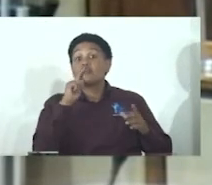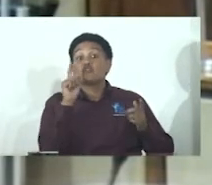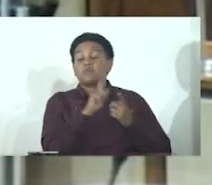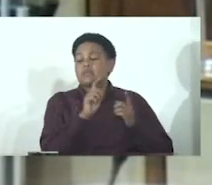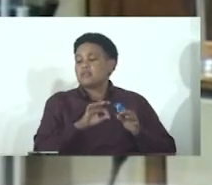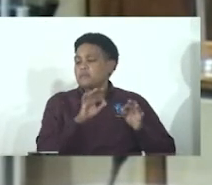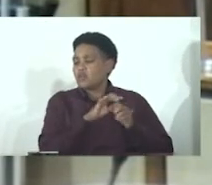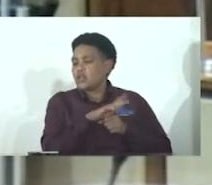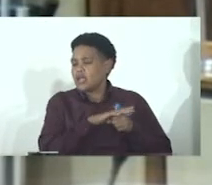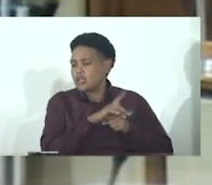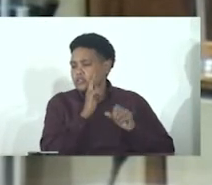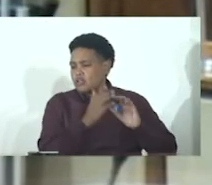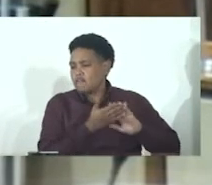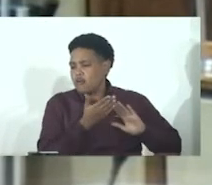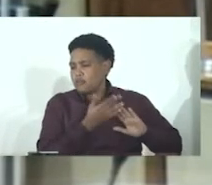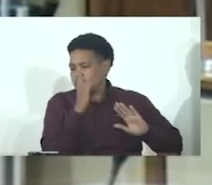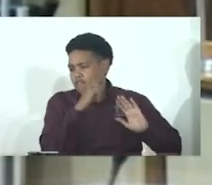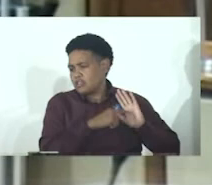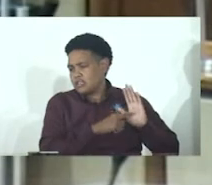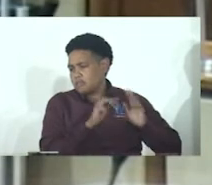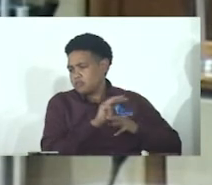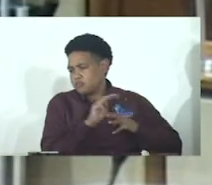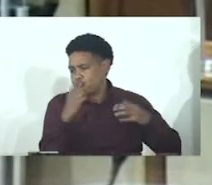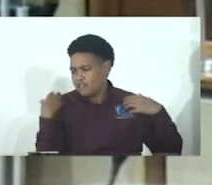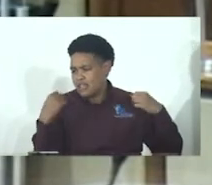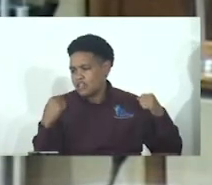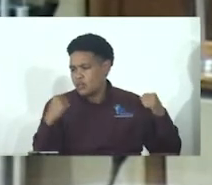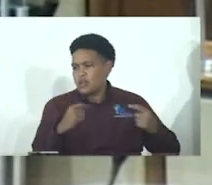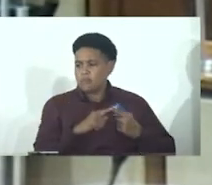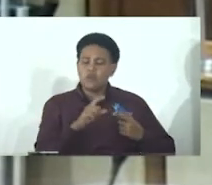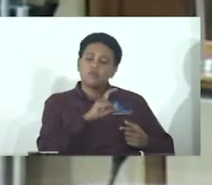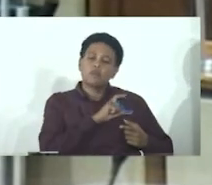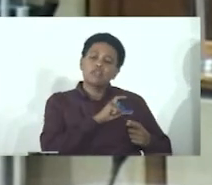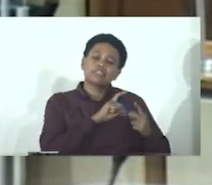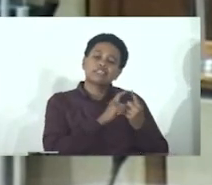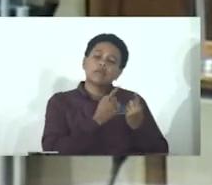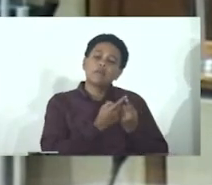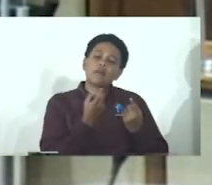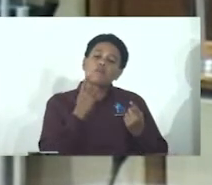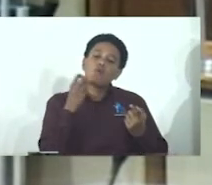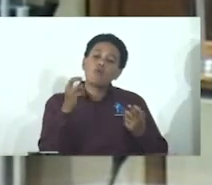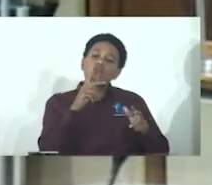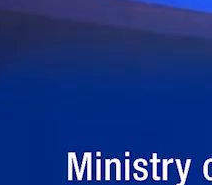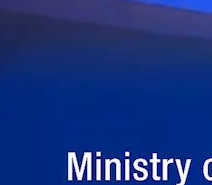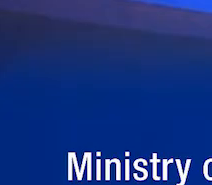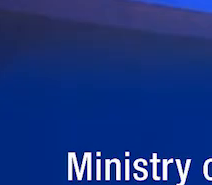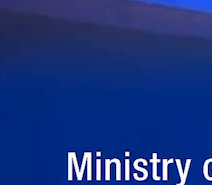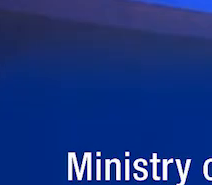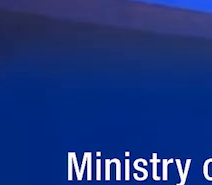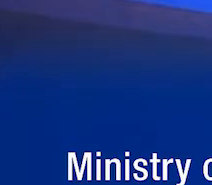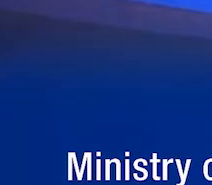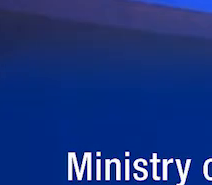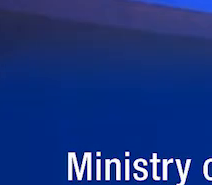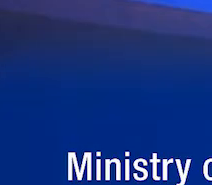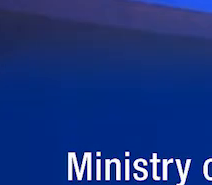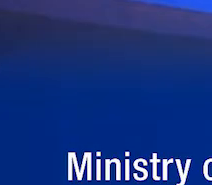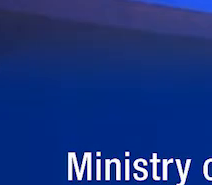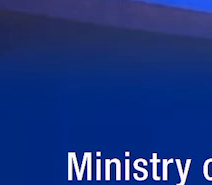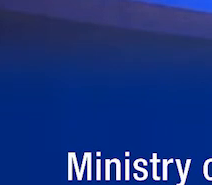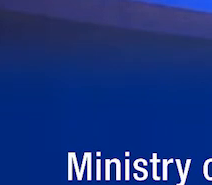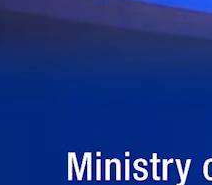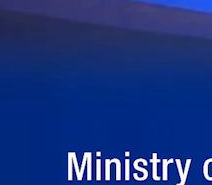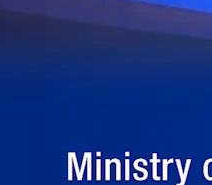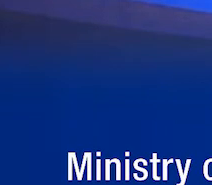of operations, for example in the Ministry of Health and Wellness and the Police Department, or has been cut from the budget. In light of budgetary cuts in